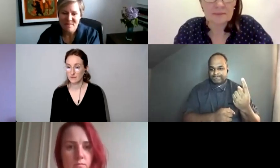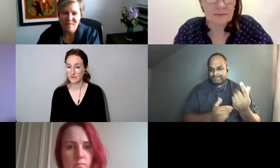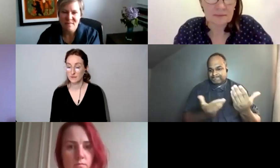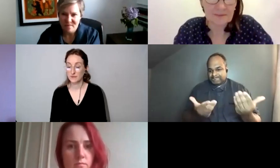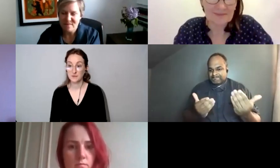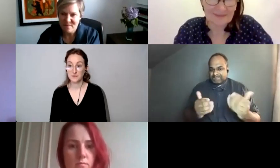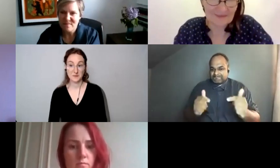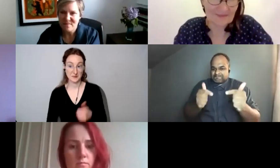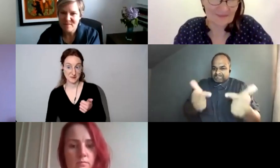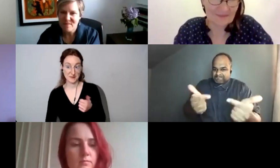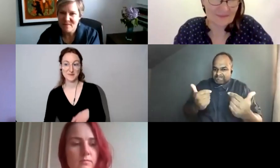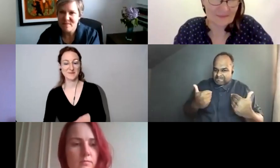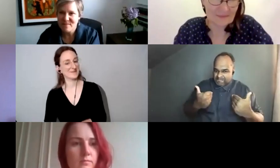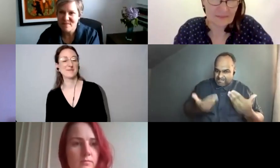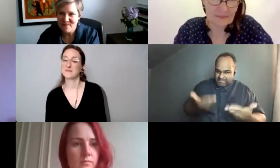Alexandra,